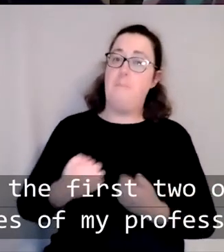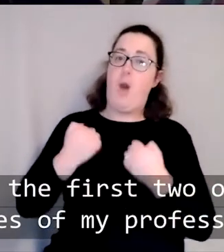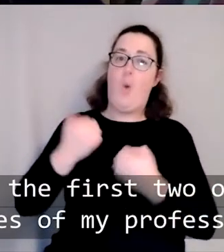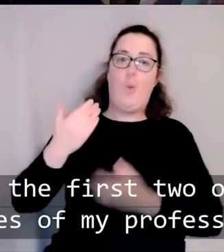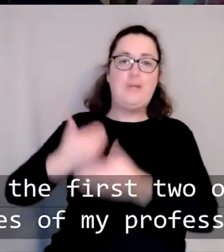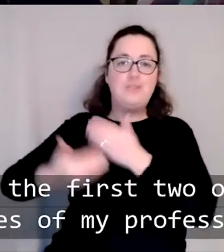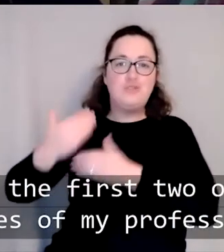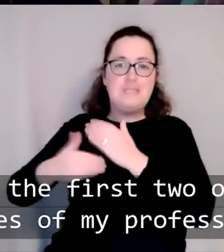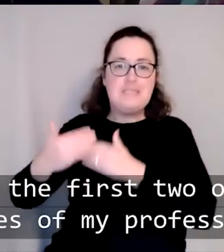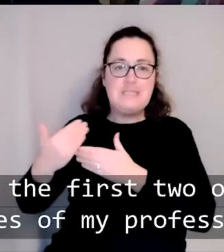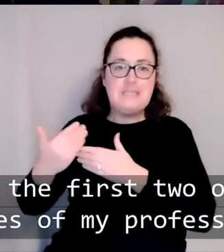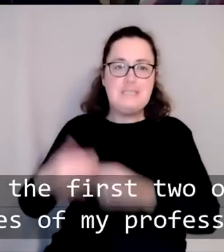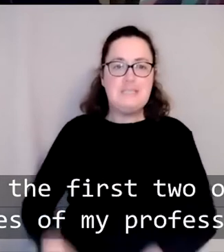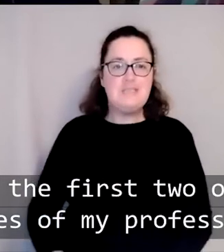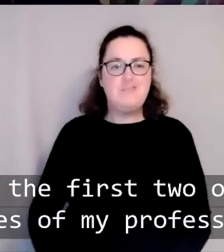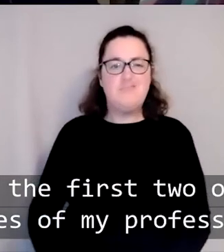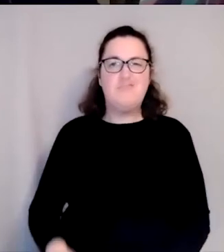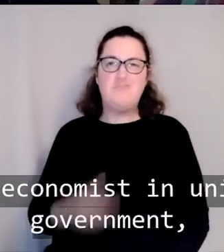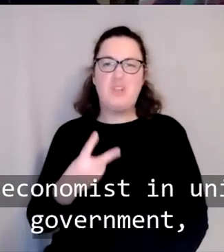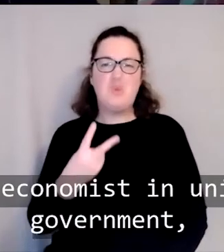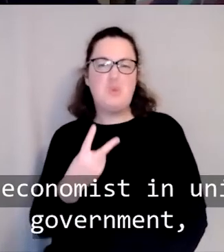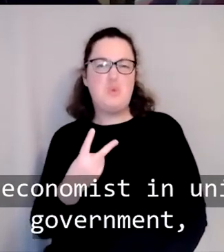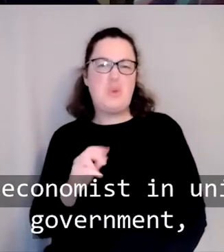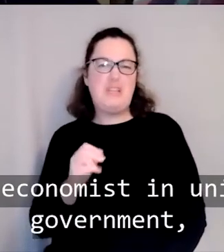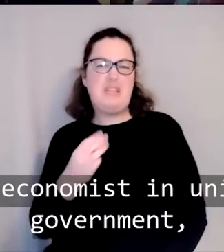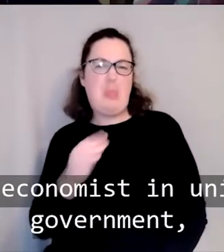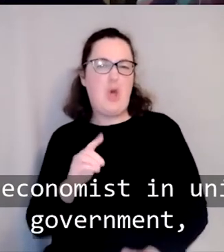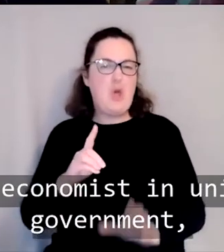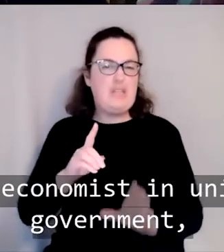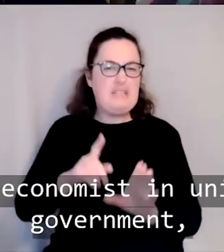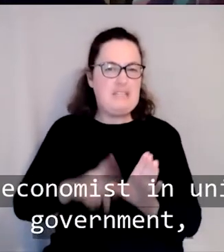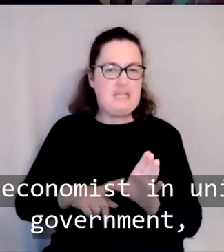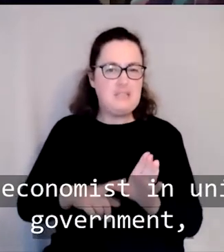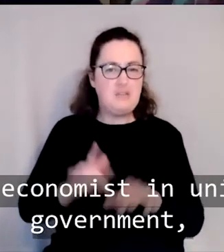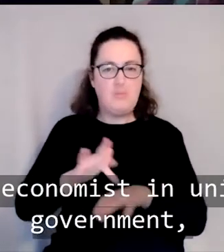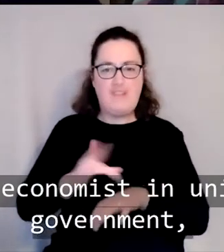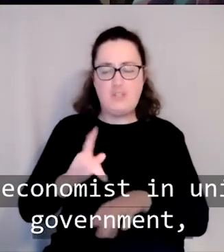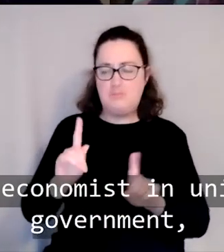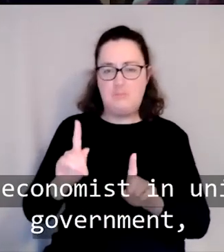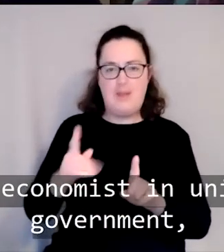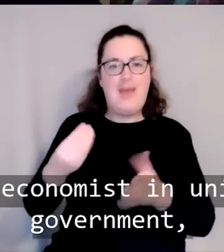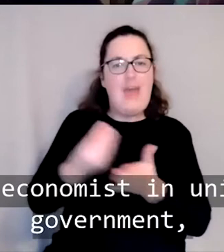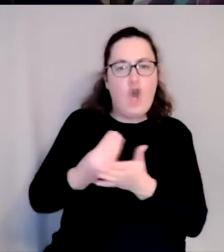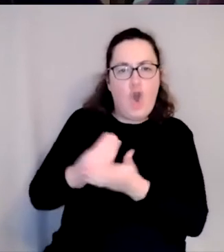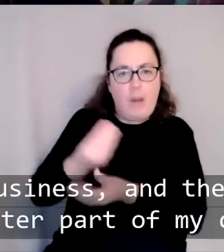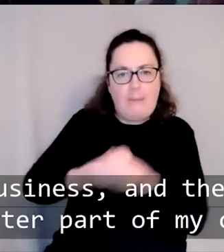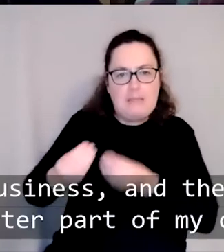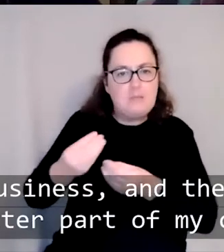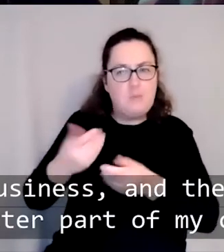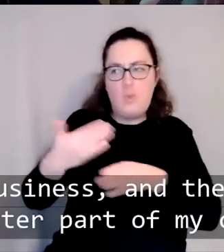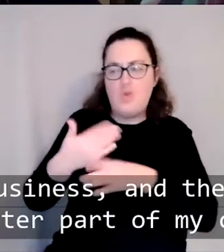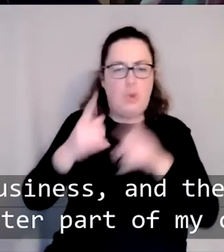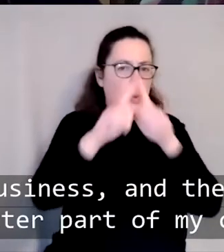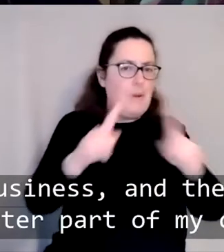the first two or three decades of my professional life as an economist in universities, government,